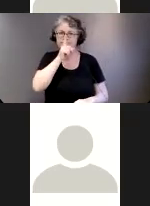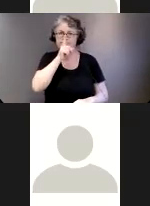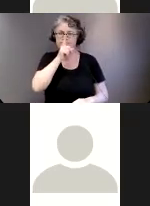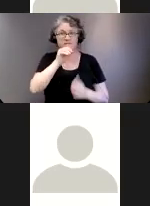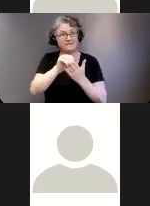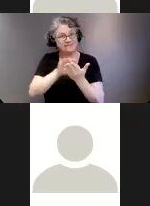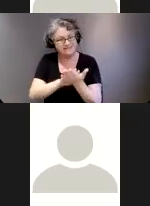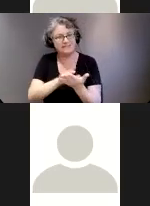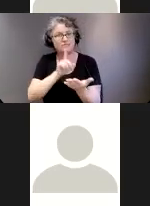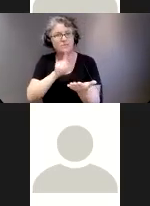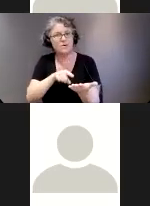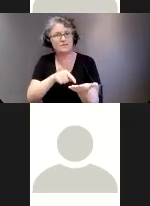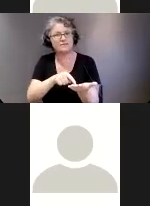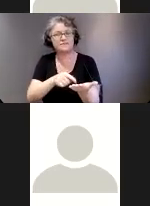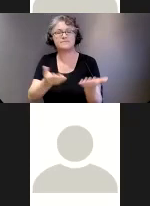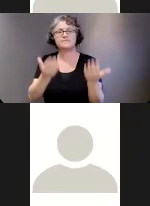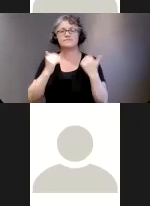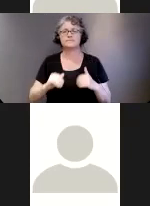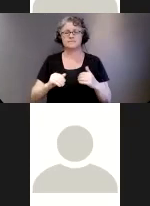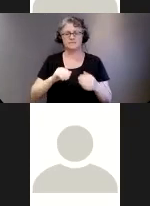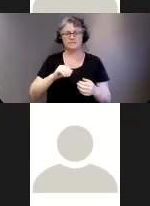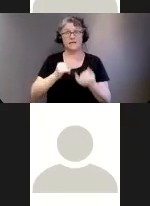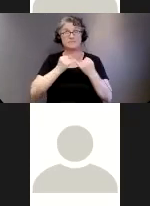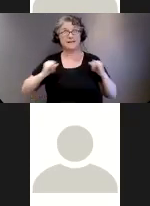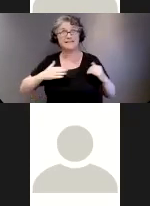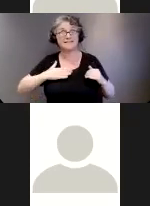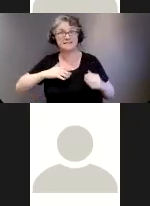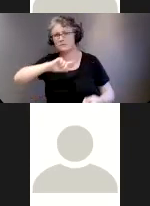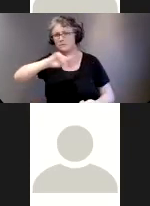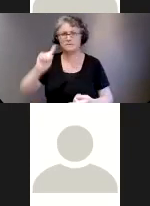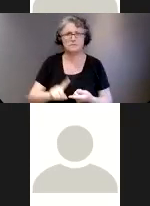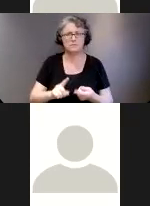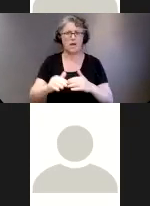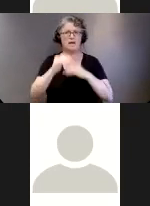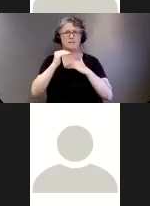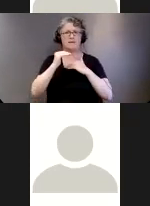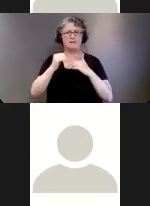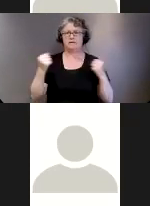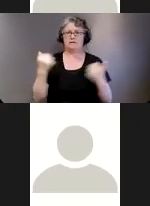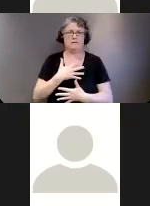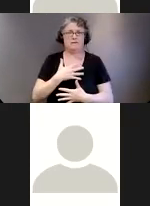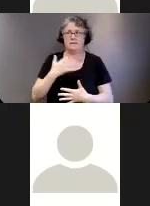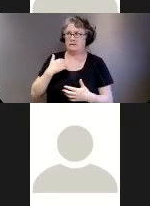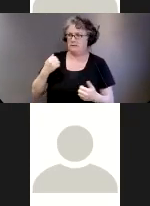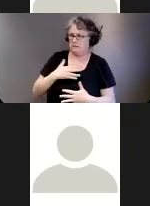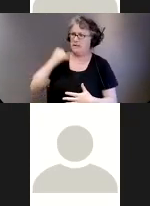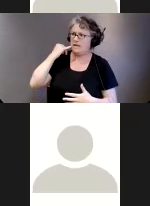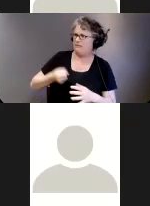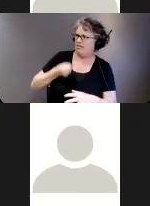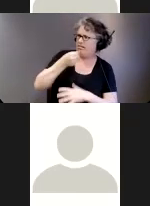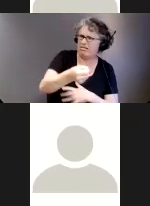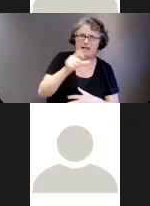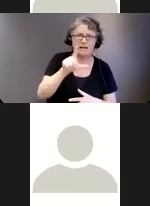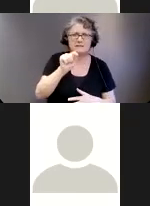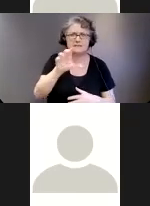be threats of specifically that she will be placed into long-term care, especially if that person